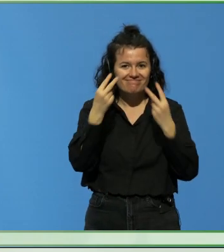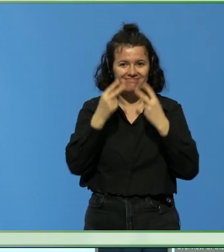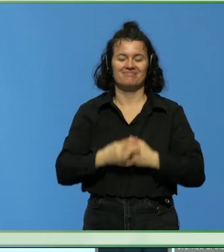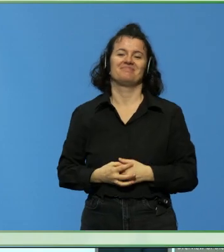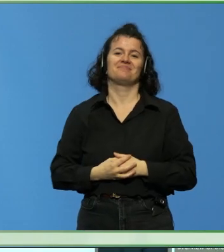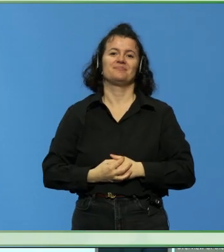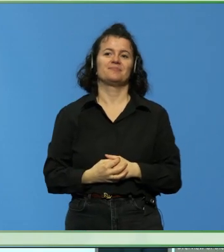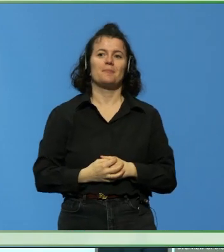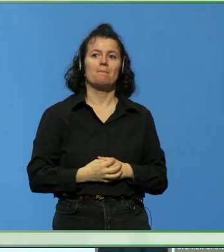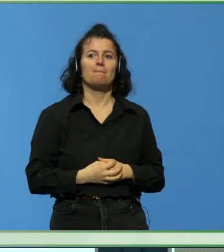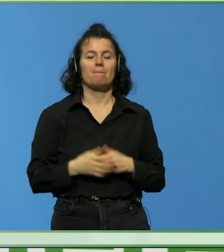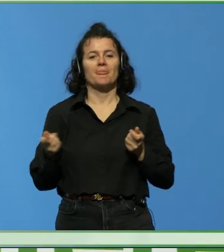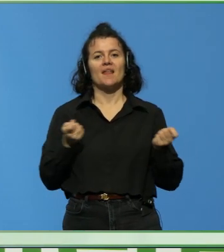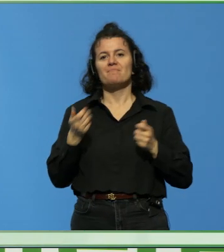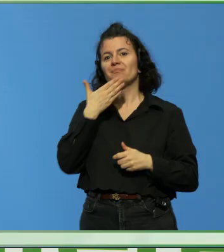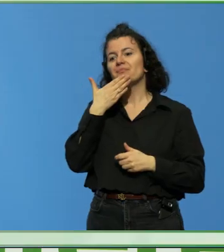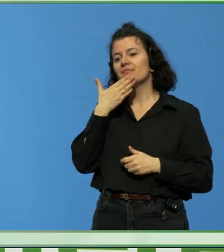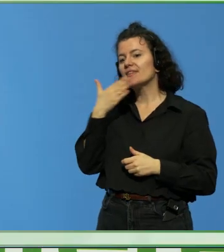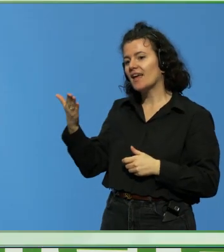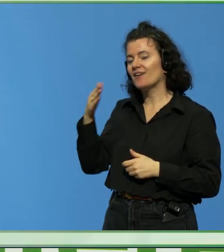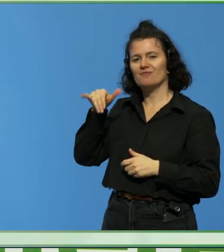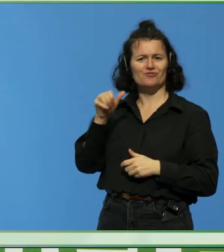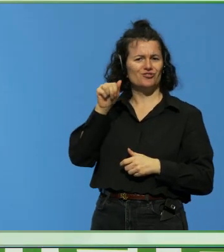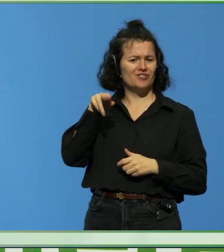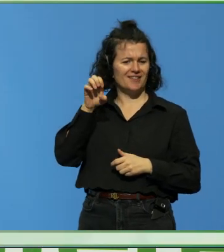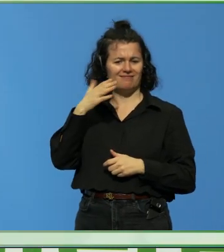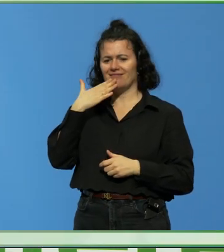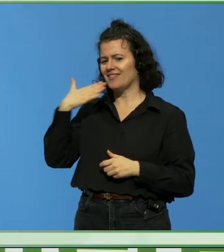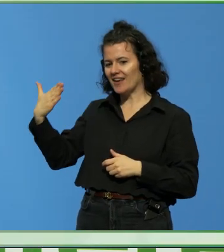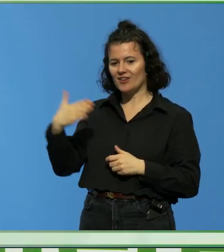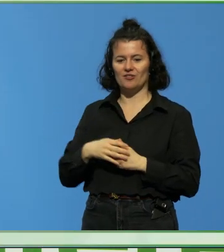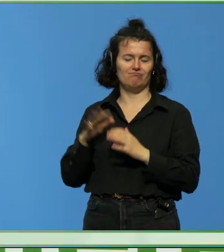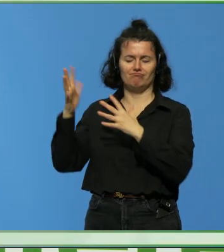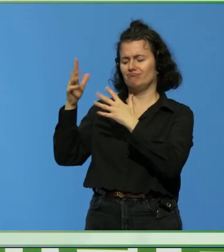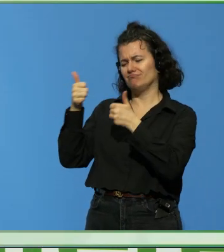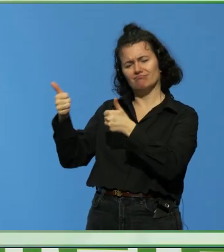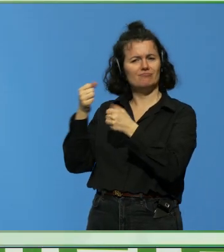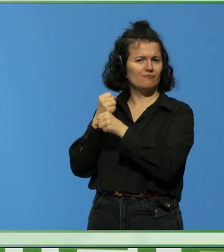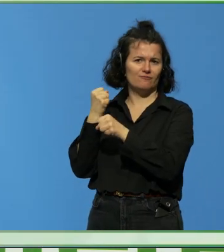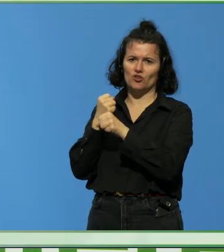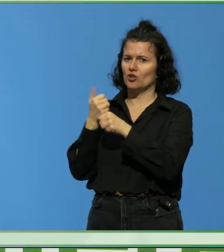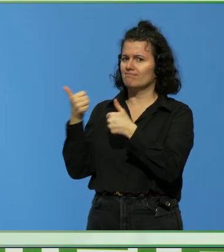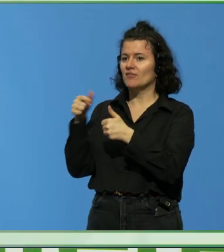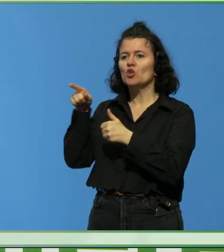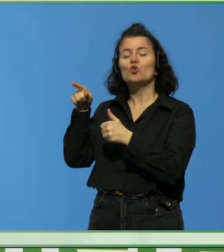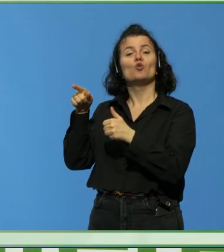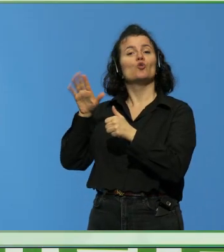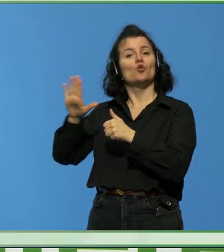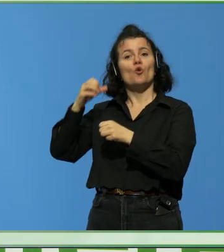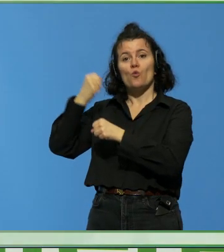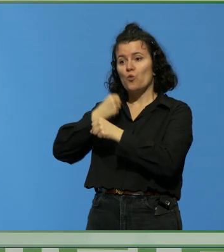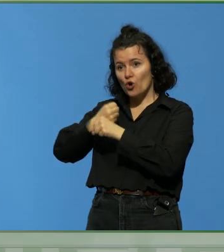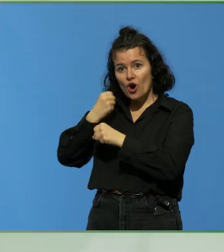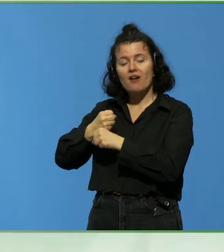Thank you so much, Jane. I applaud the work that you are doing. Thank you. It's making a difference, no doubt, for young